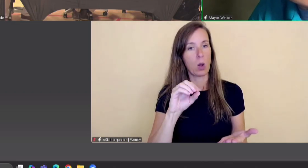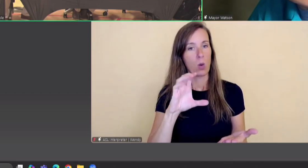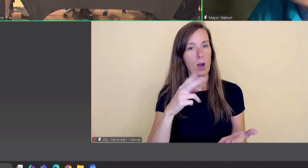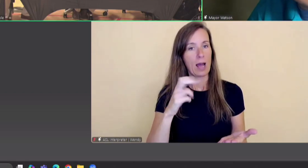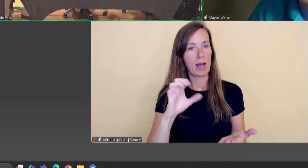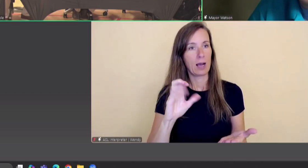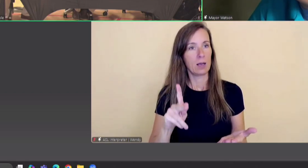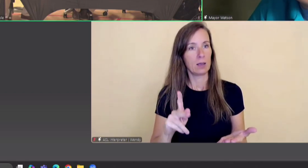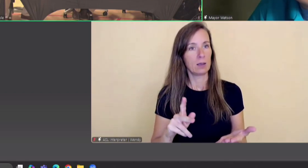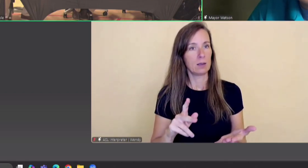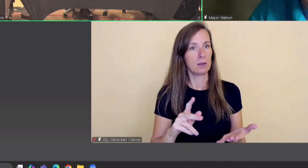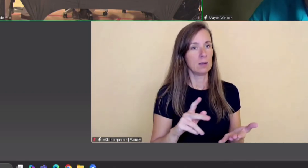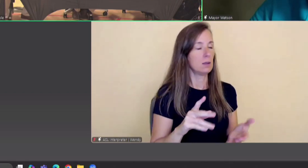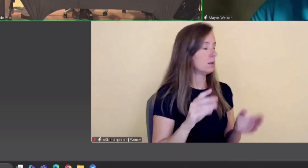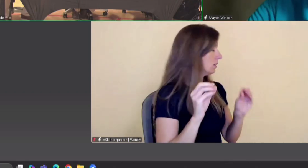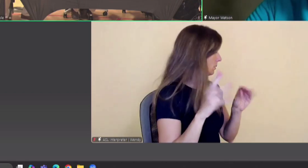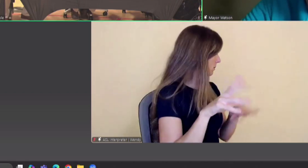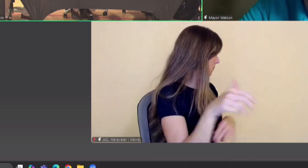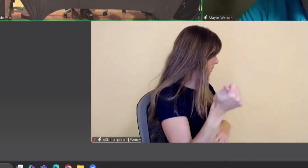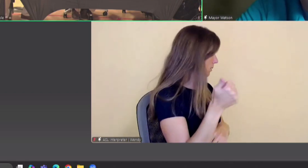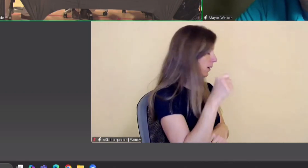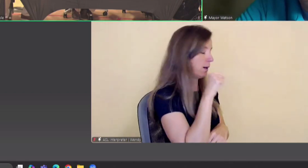I have nothing else at this time.